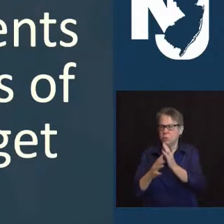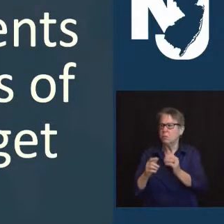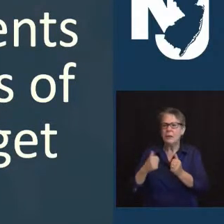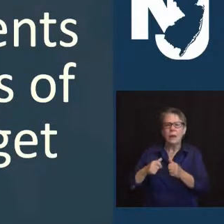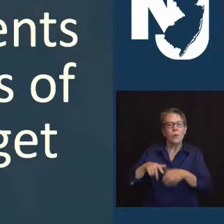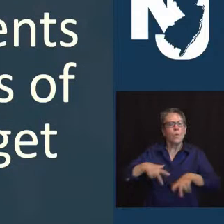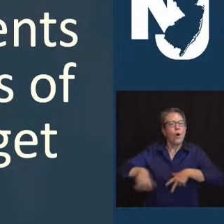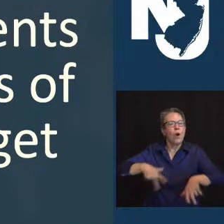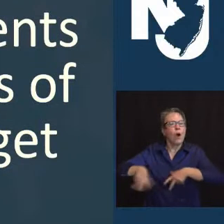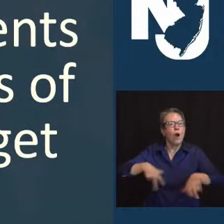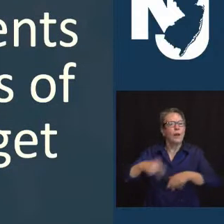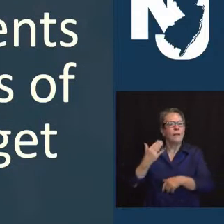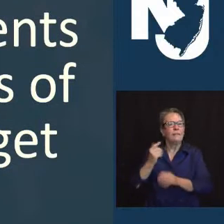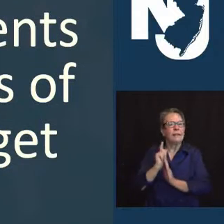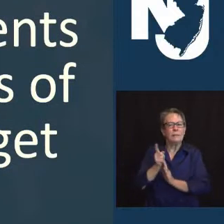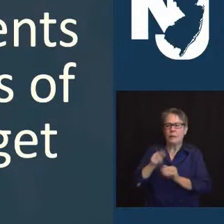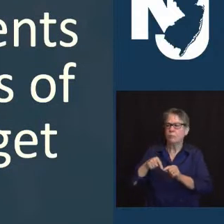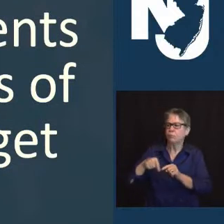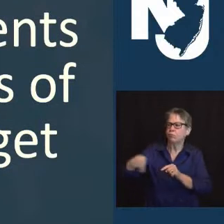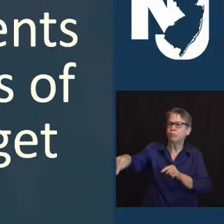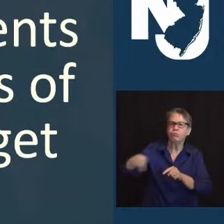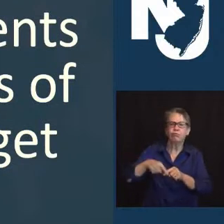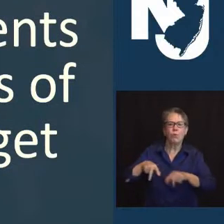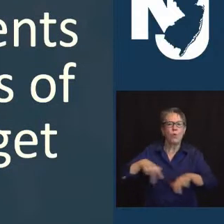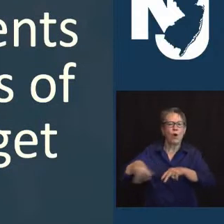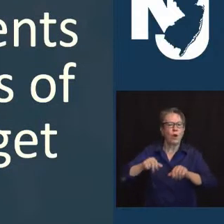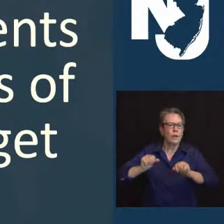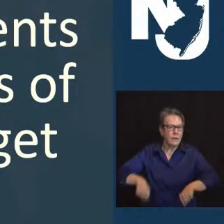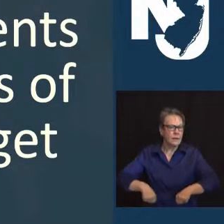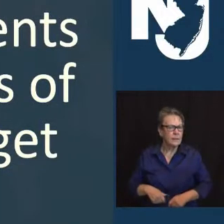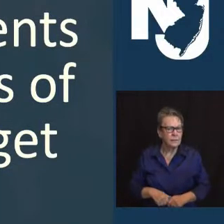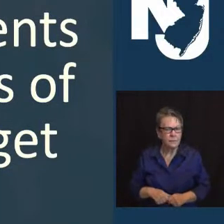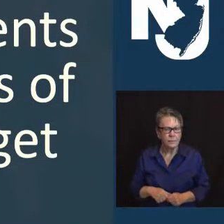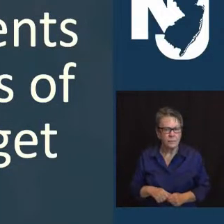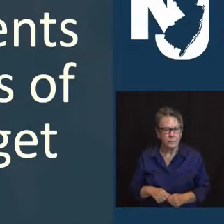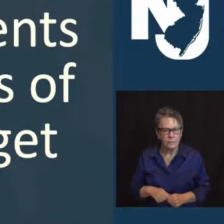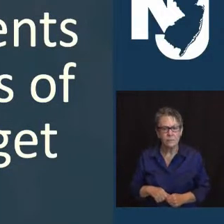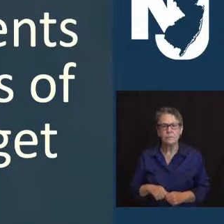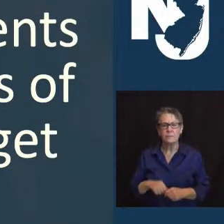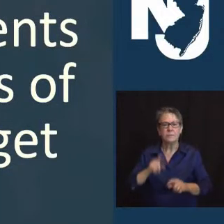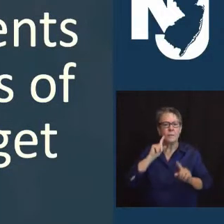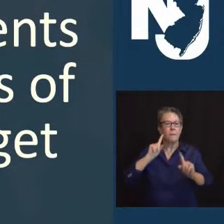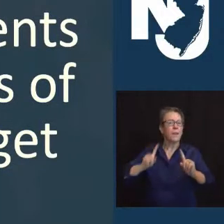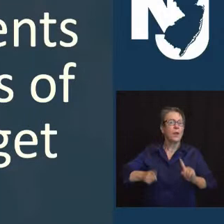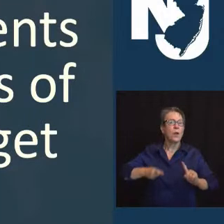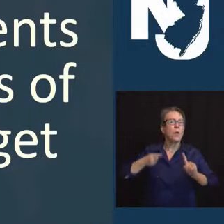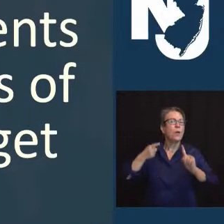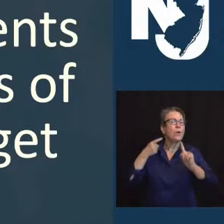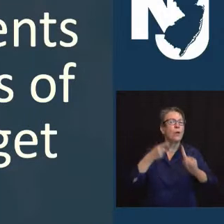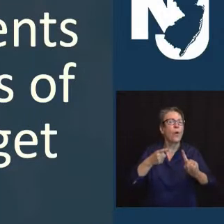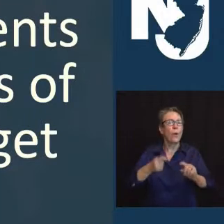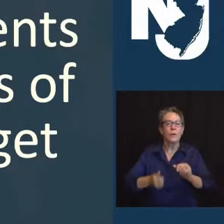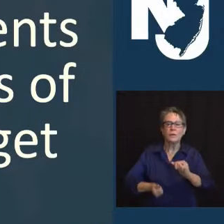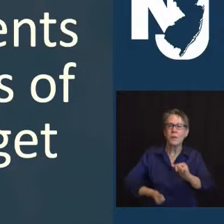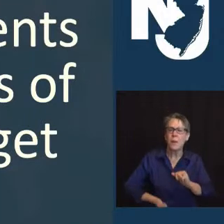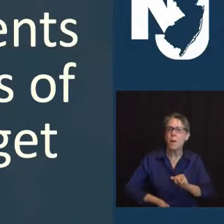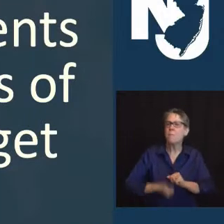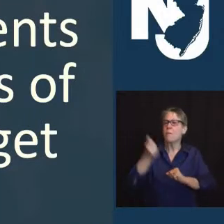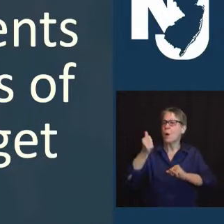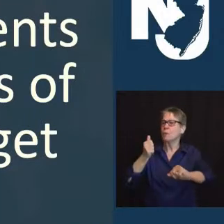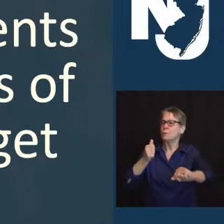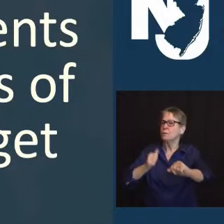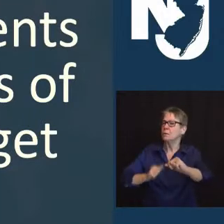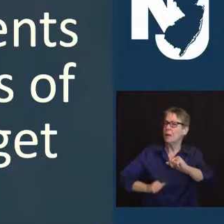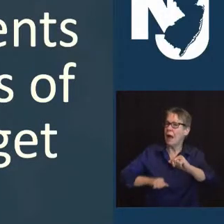before, our goal is to have the most accessible and equitable vaccine program in the nation, and I am proud that we are delivering on